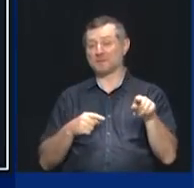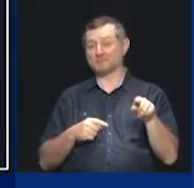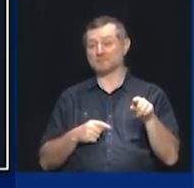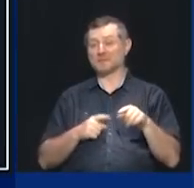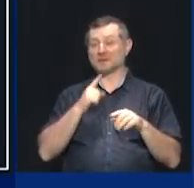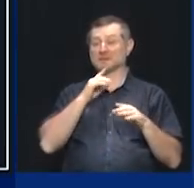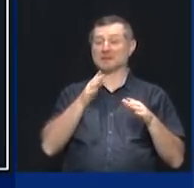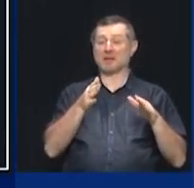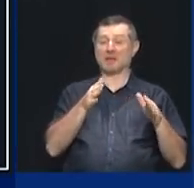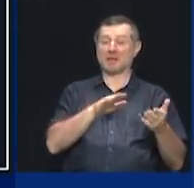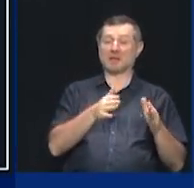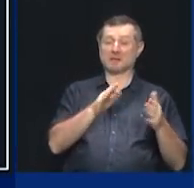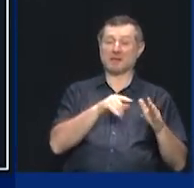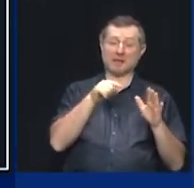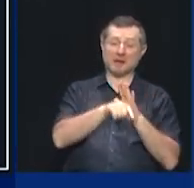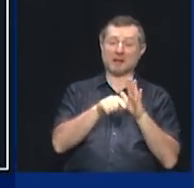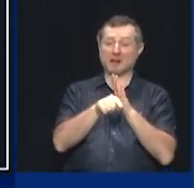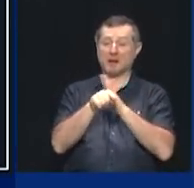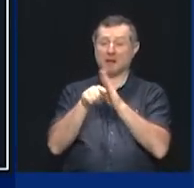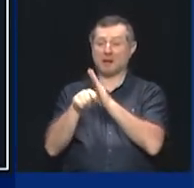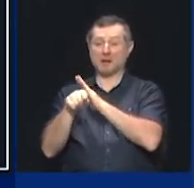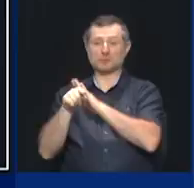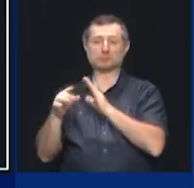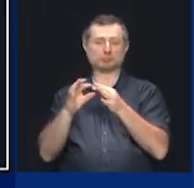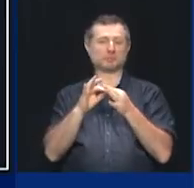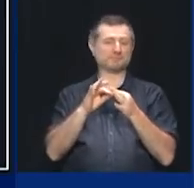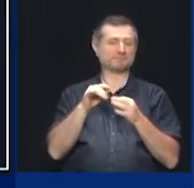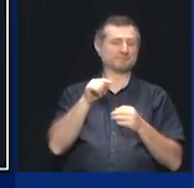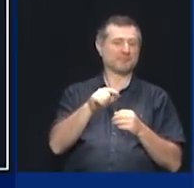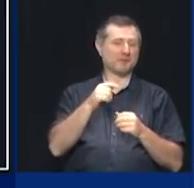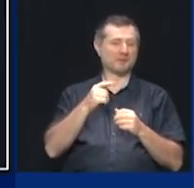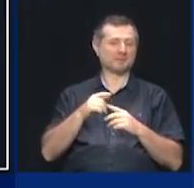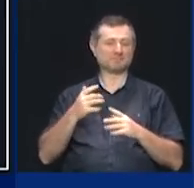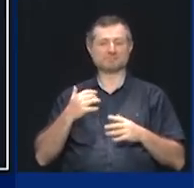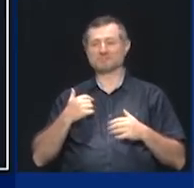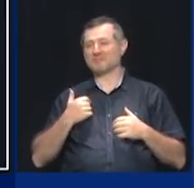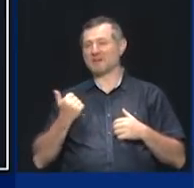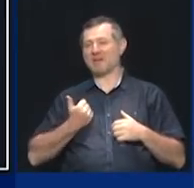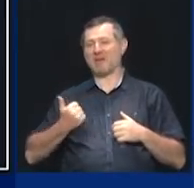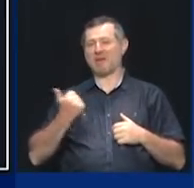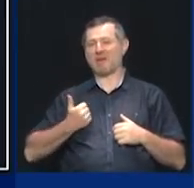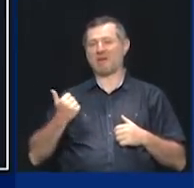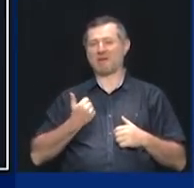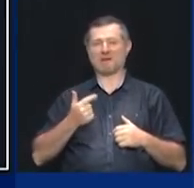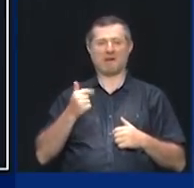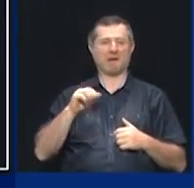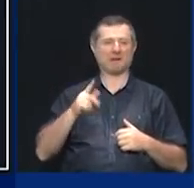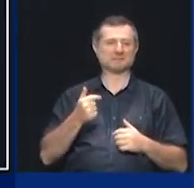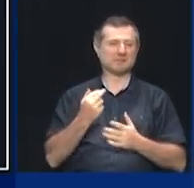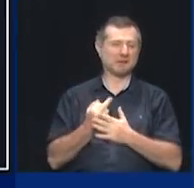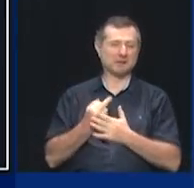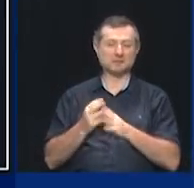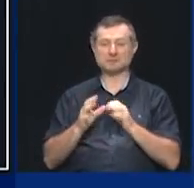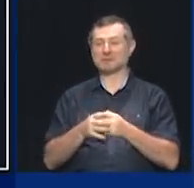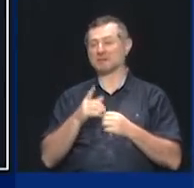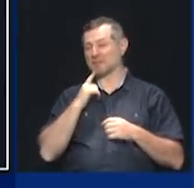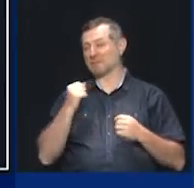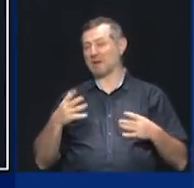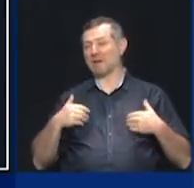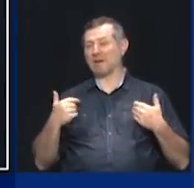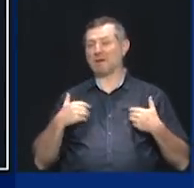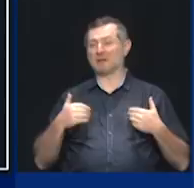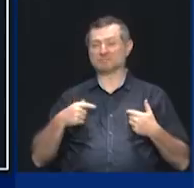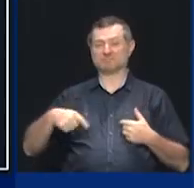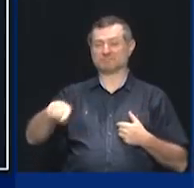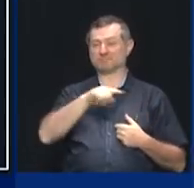associated with gangs previously. There are young people out there who are not just